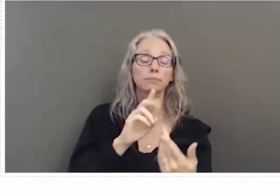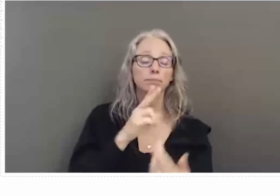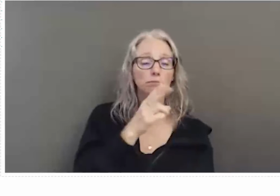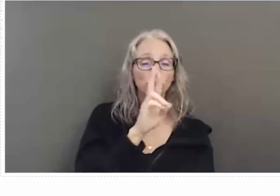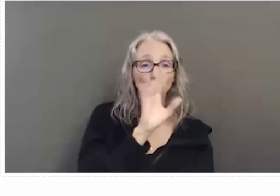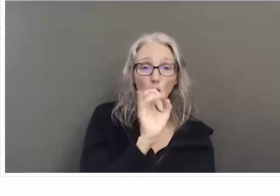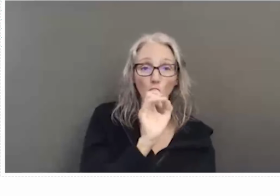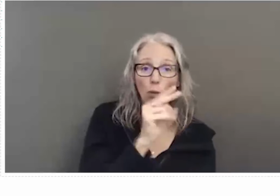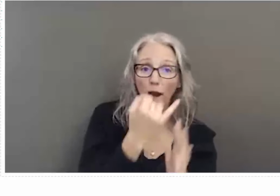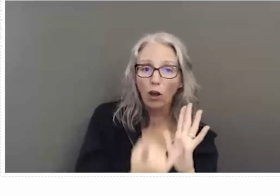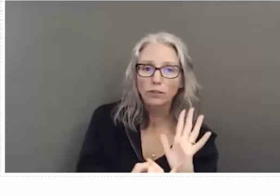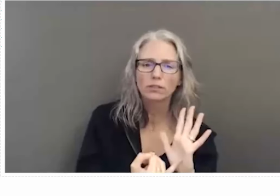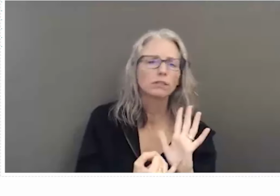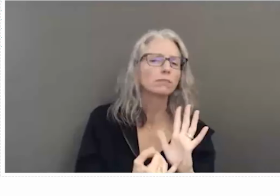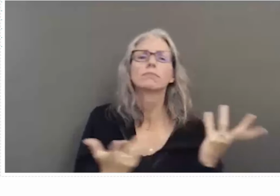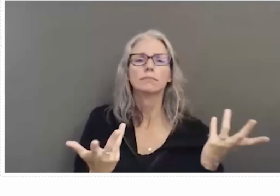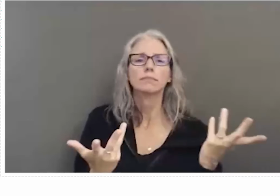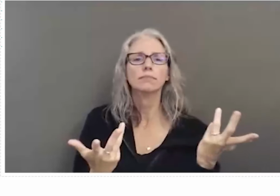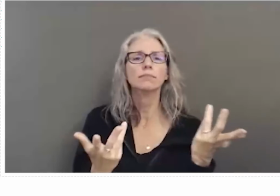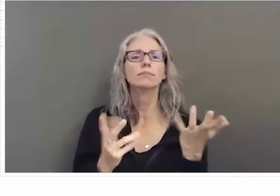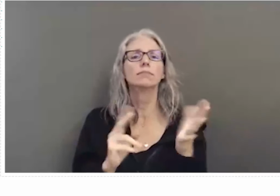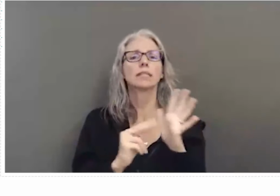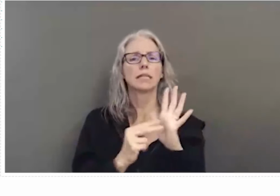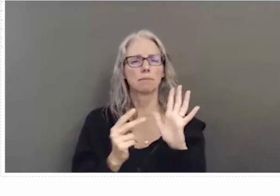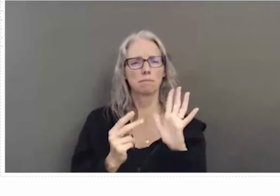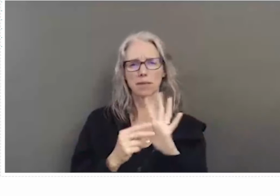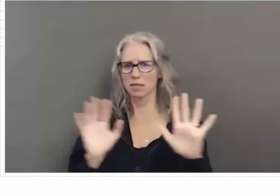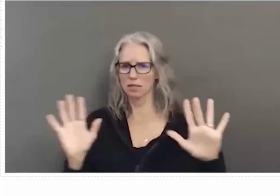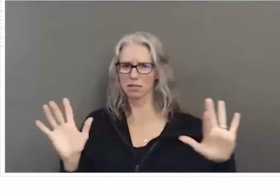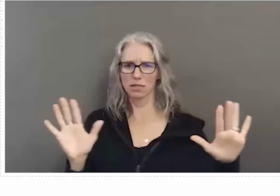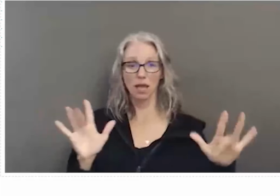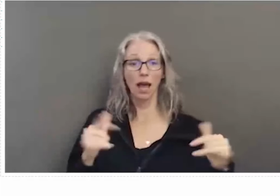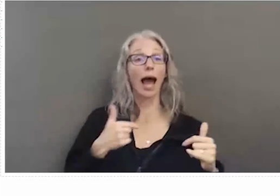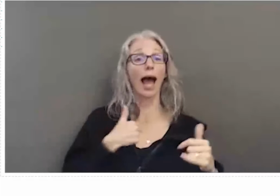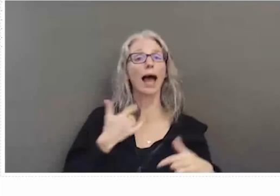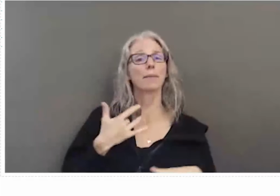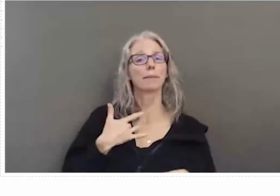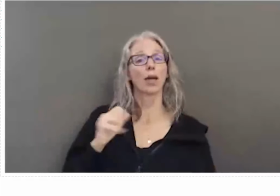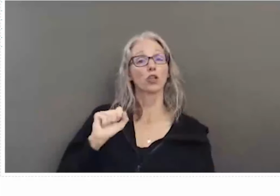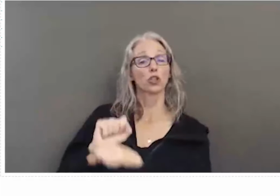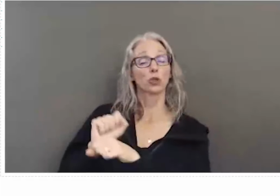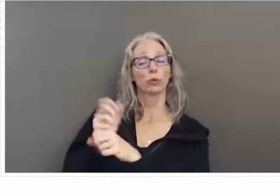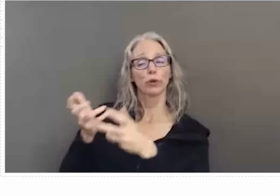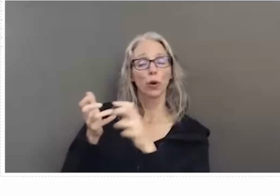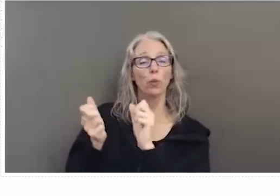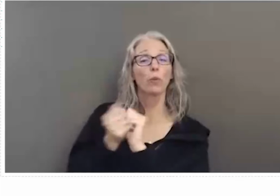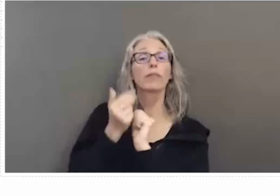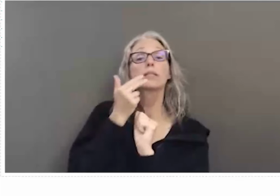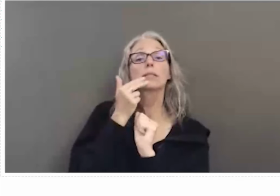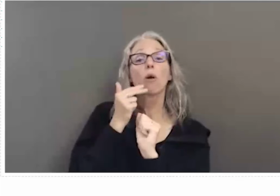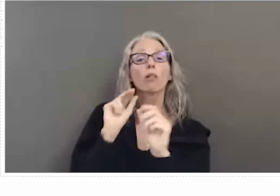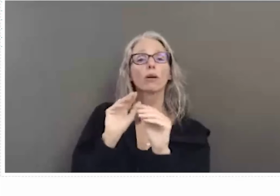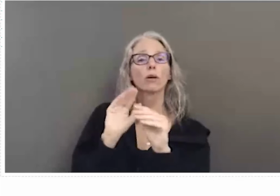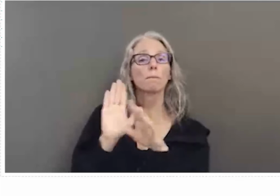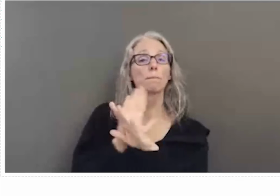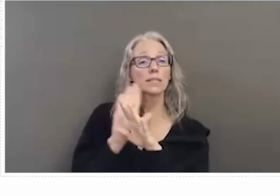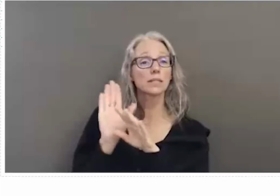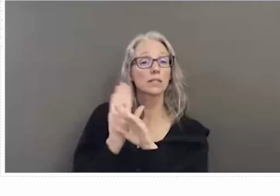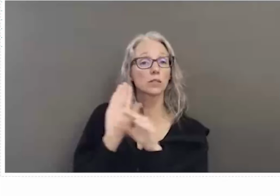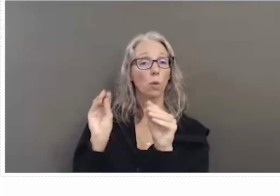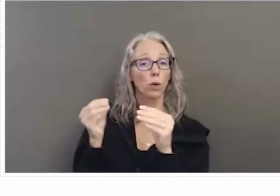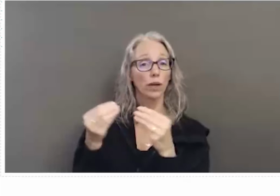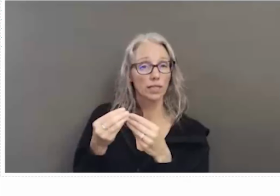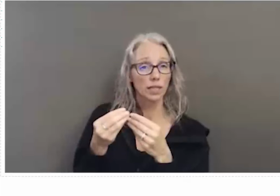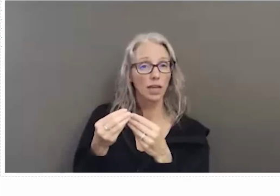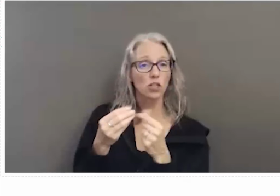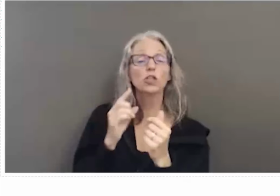actually working with these or small organizations just to help them find what is their unique positioning and avoid falling on the trap of